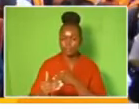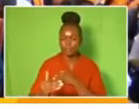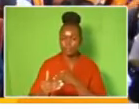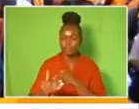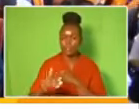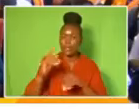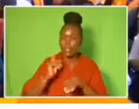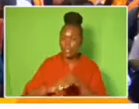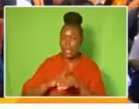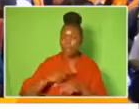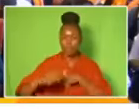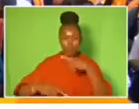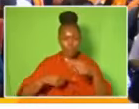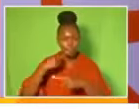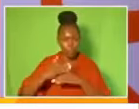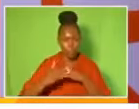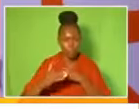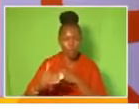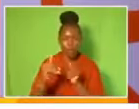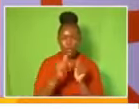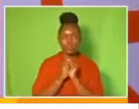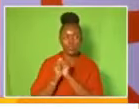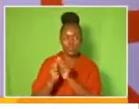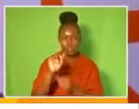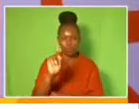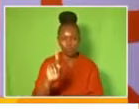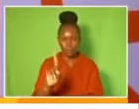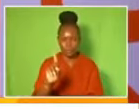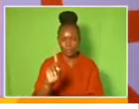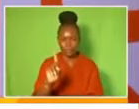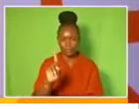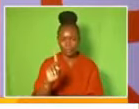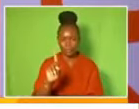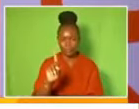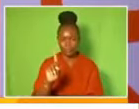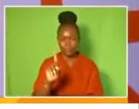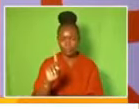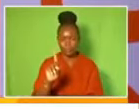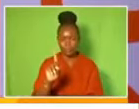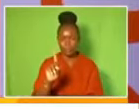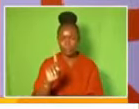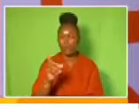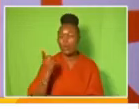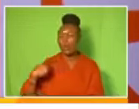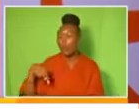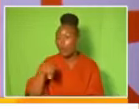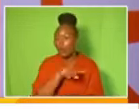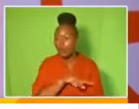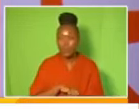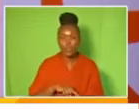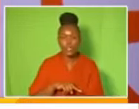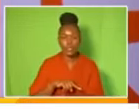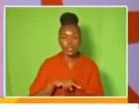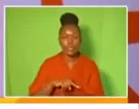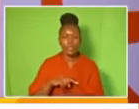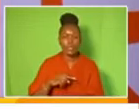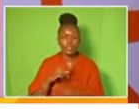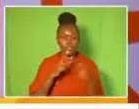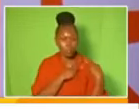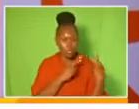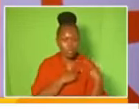And we move forward together as one. Our goal is to enable the party